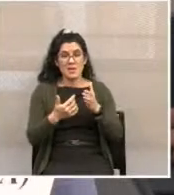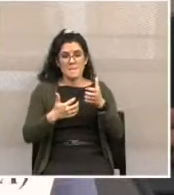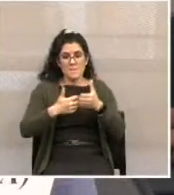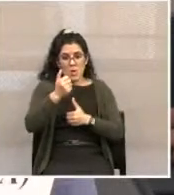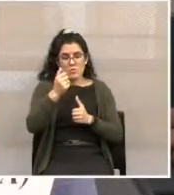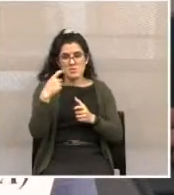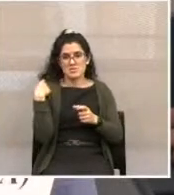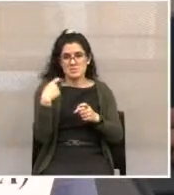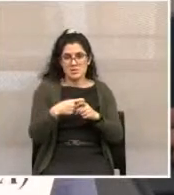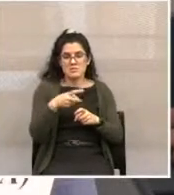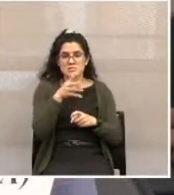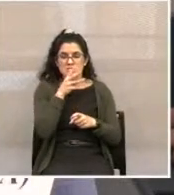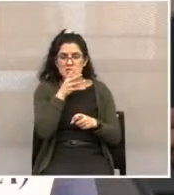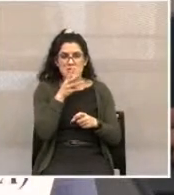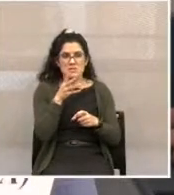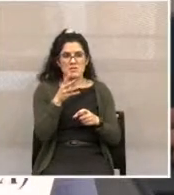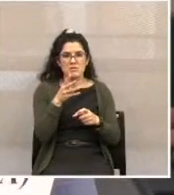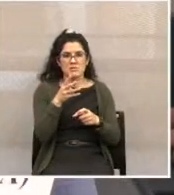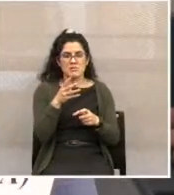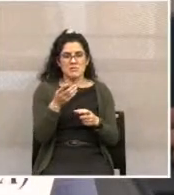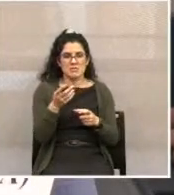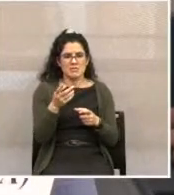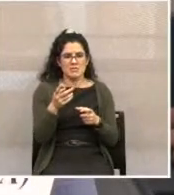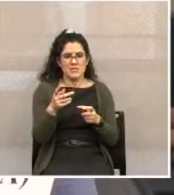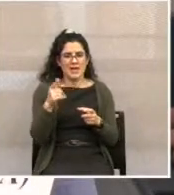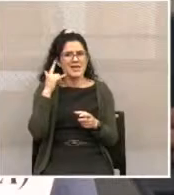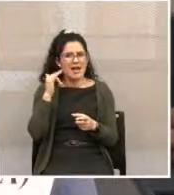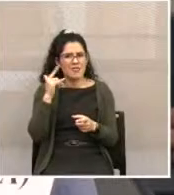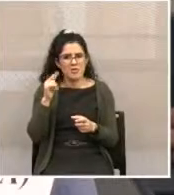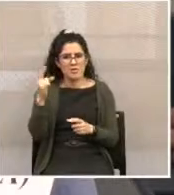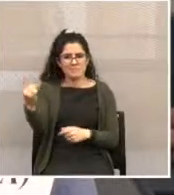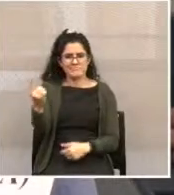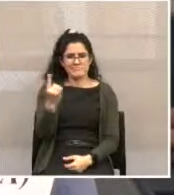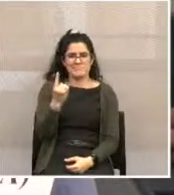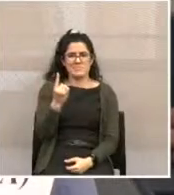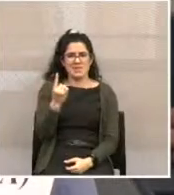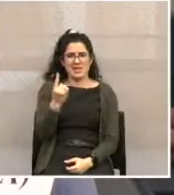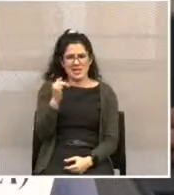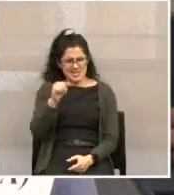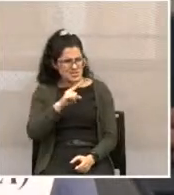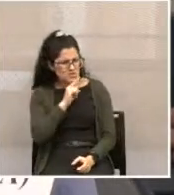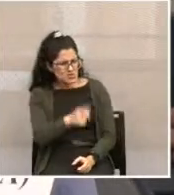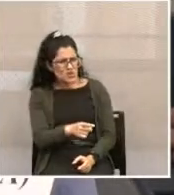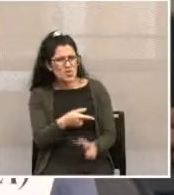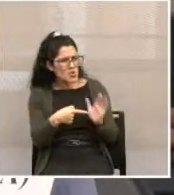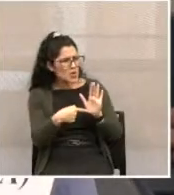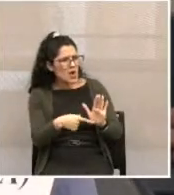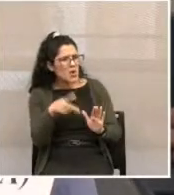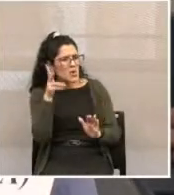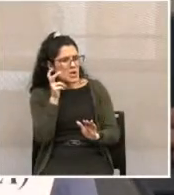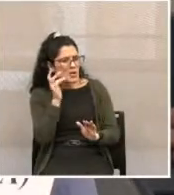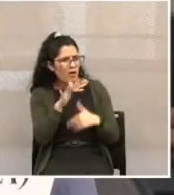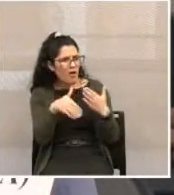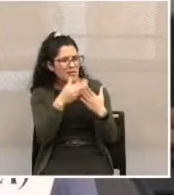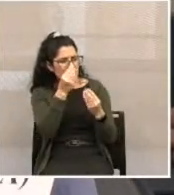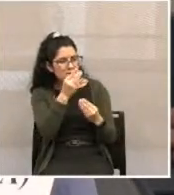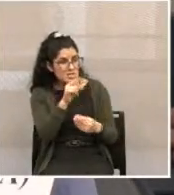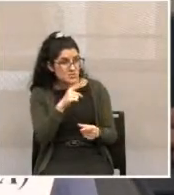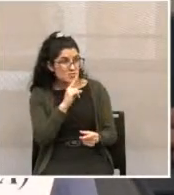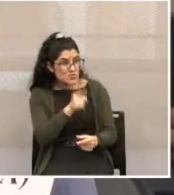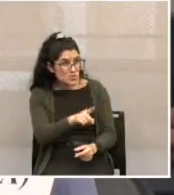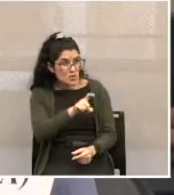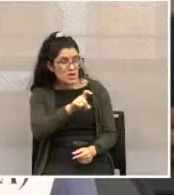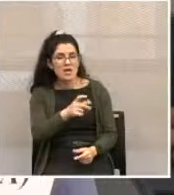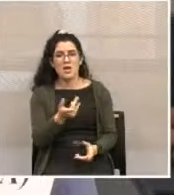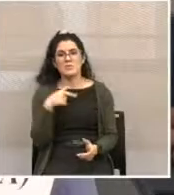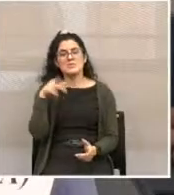Latino Spanish-speaking community in Southern California, come to me and ask me, is this really true? We're hearing this stuff. And we have seen